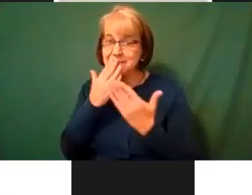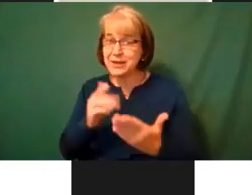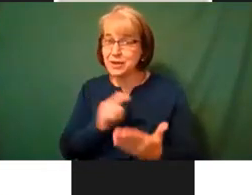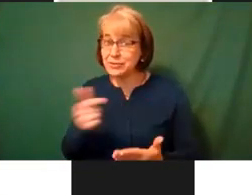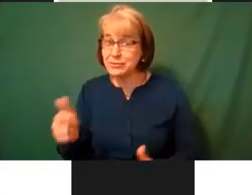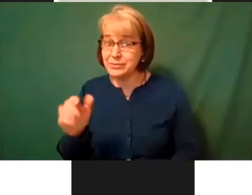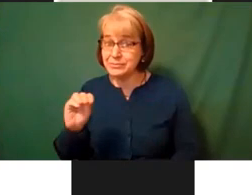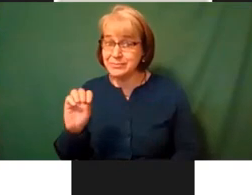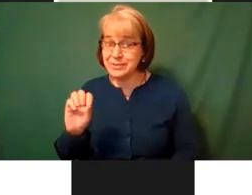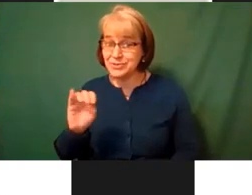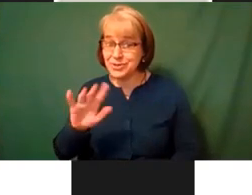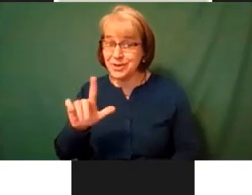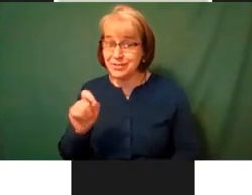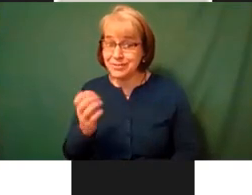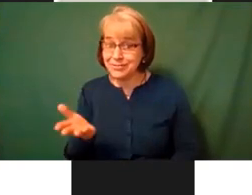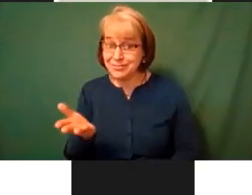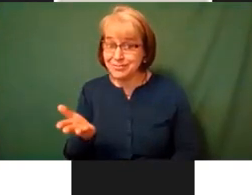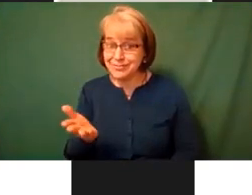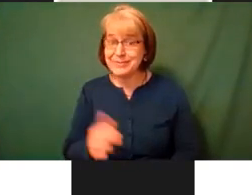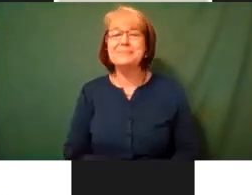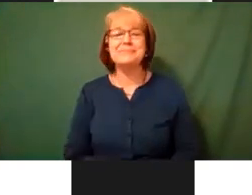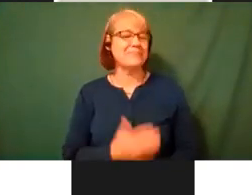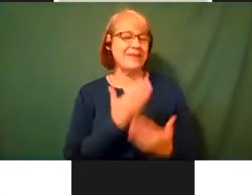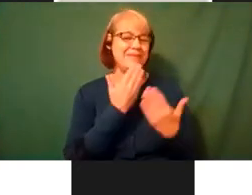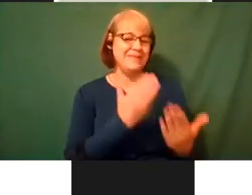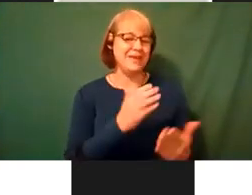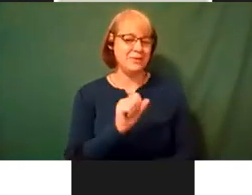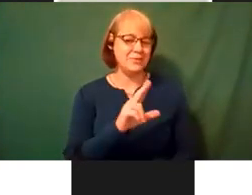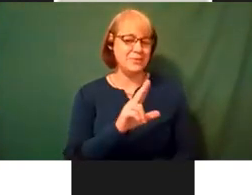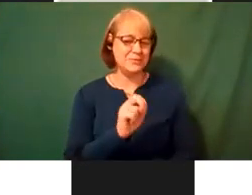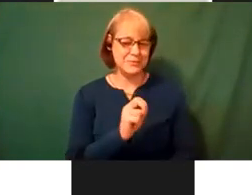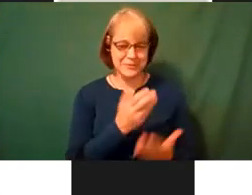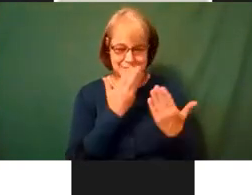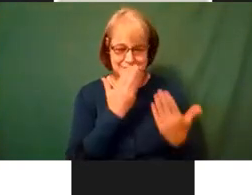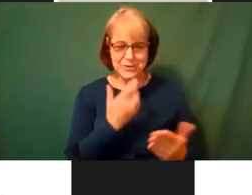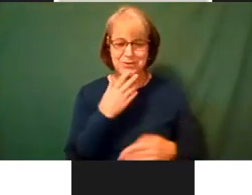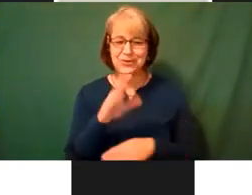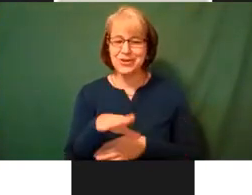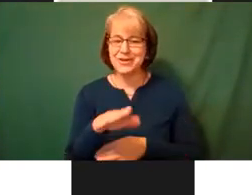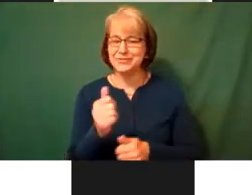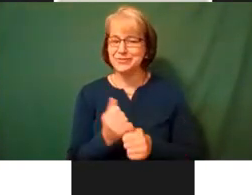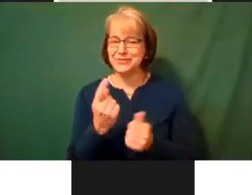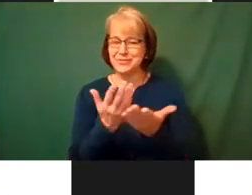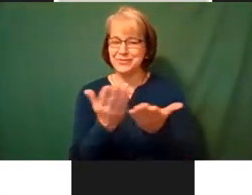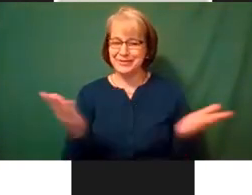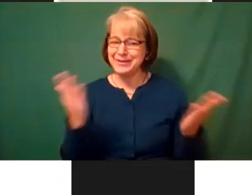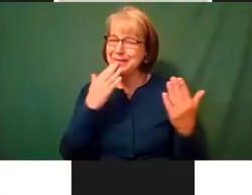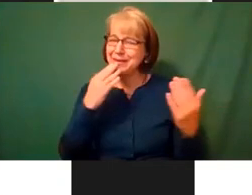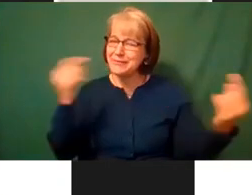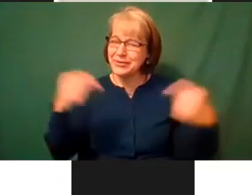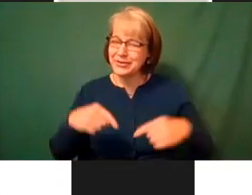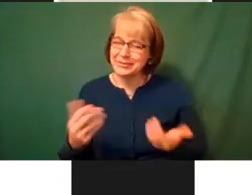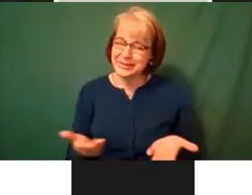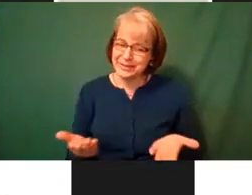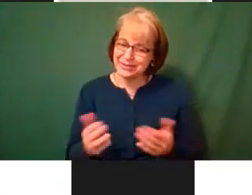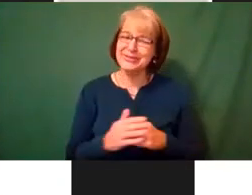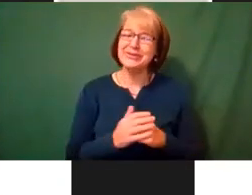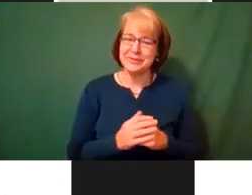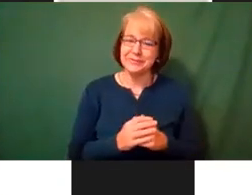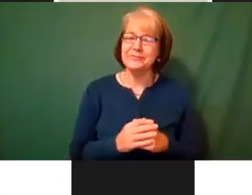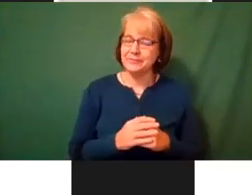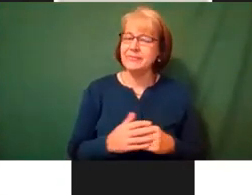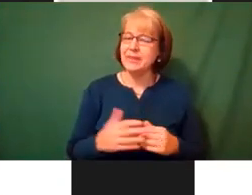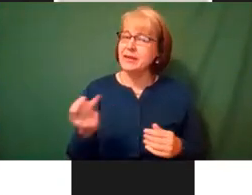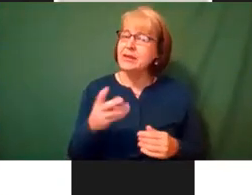Mechelle. Thanks, Sue. Good afternoon, everybody. And thank you so much for being here. I think a number of